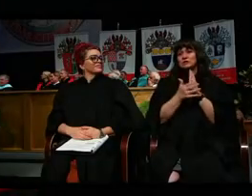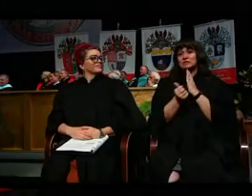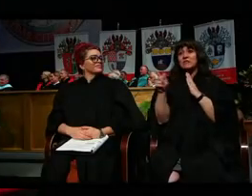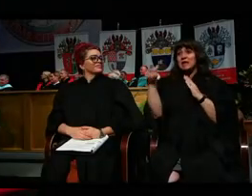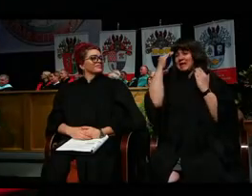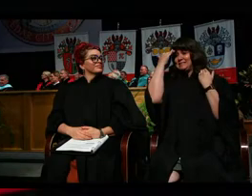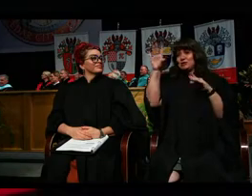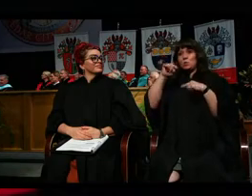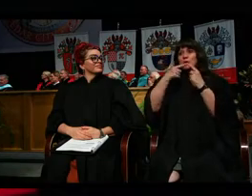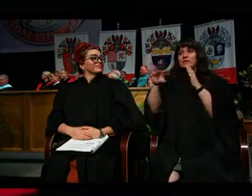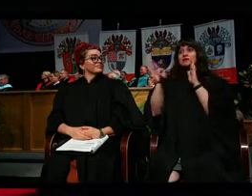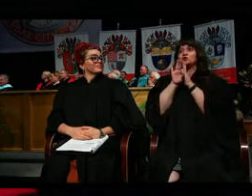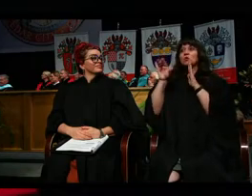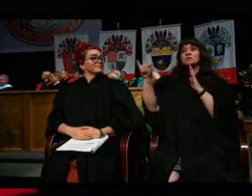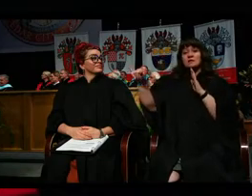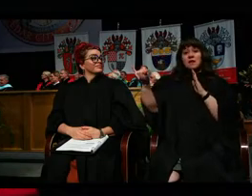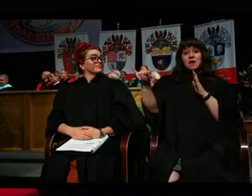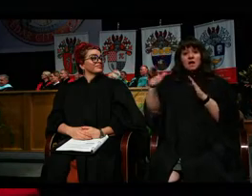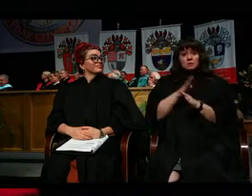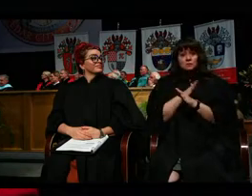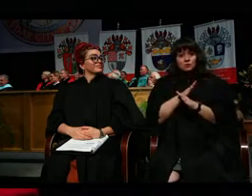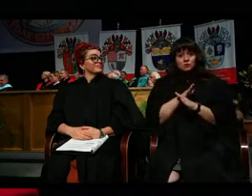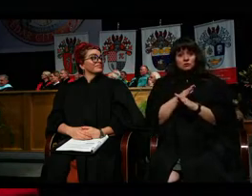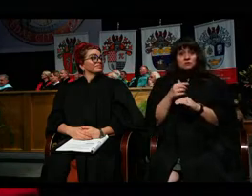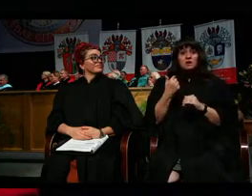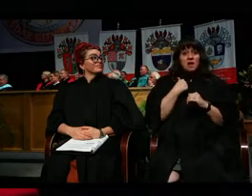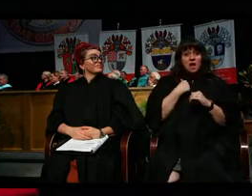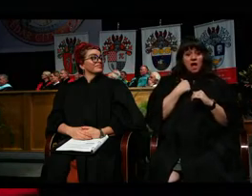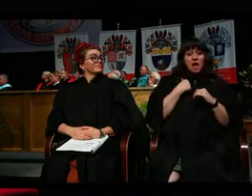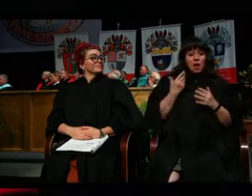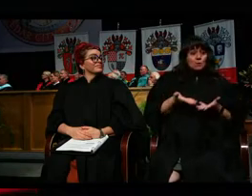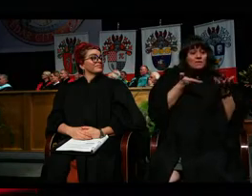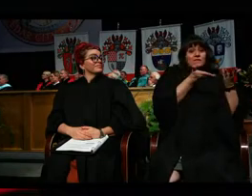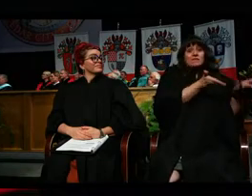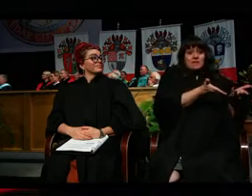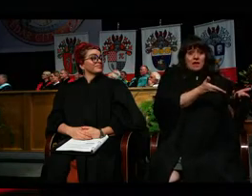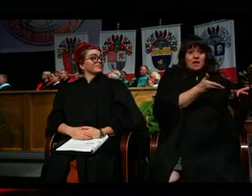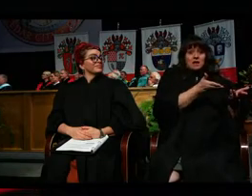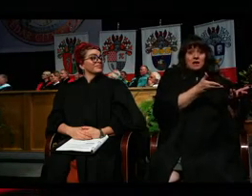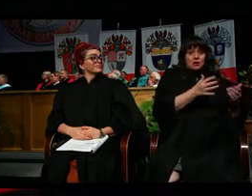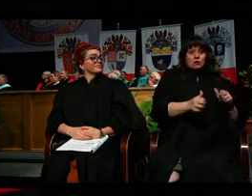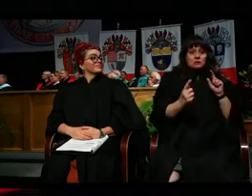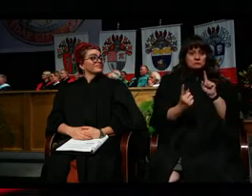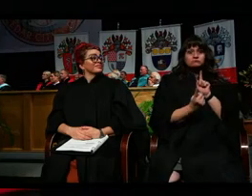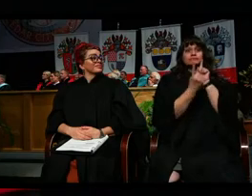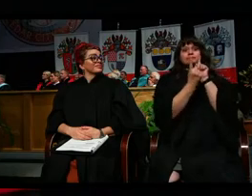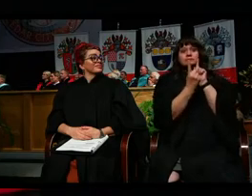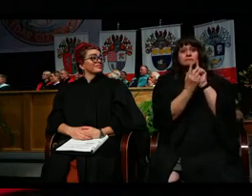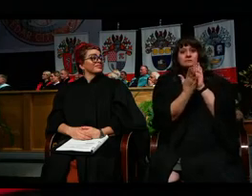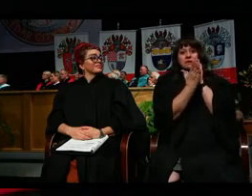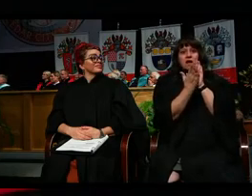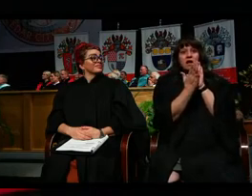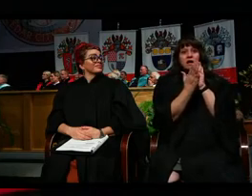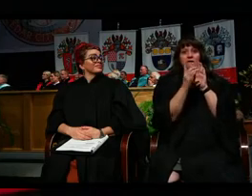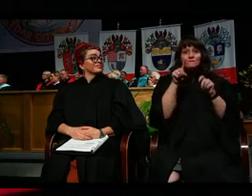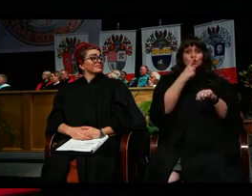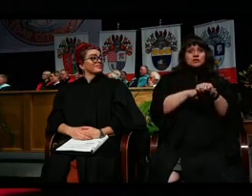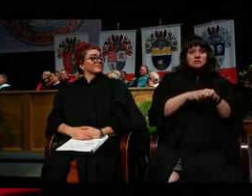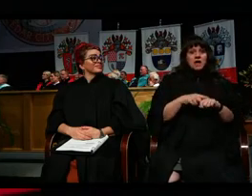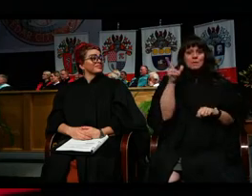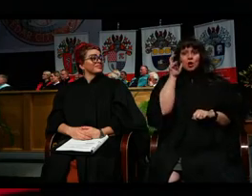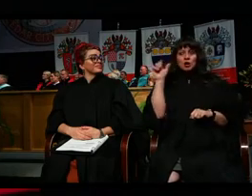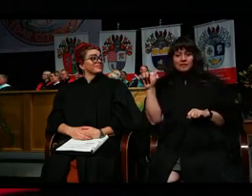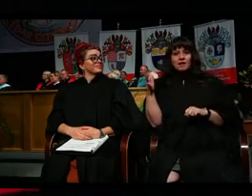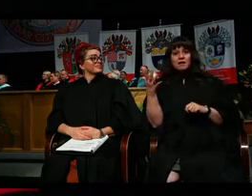chose that number that I was live at the 2002 Winter Olympics when I saw that number played live for the first time. And I